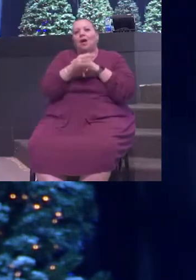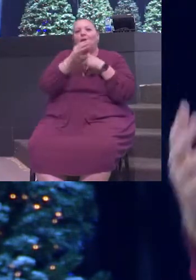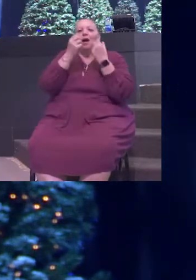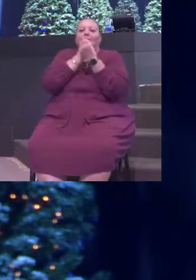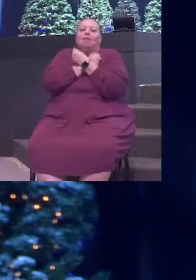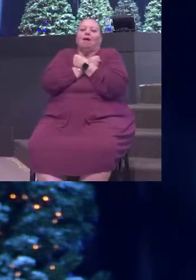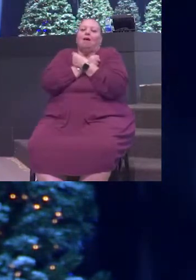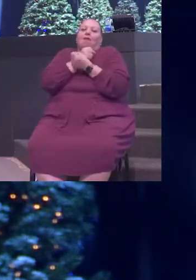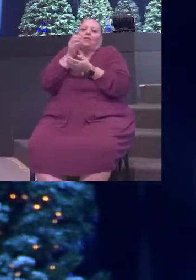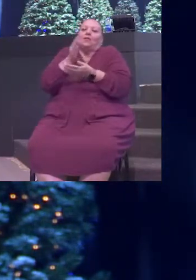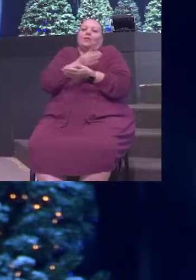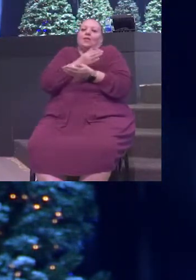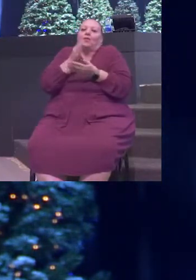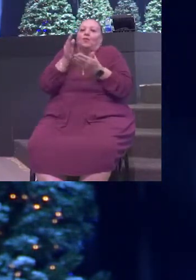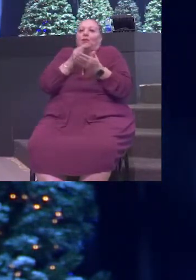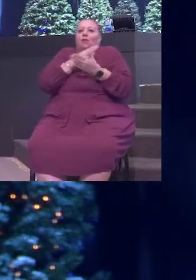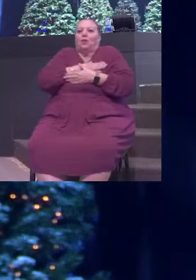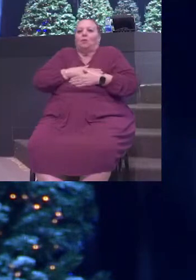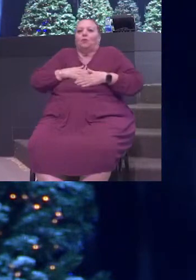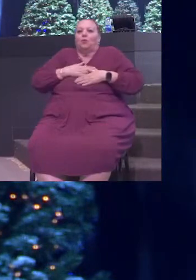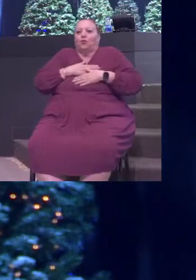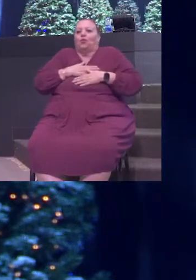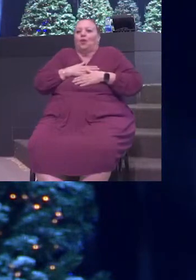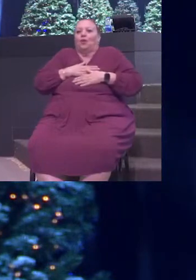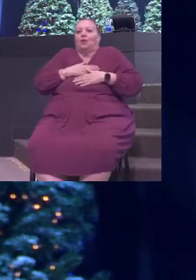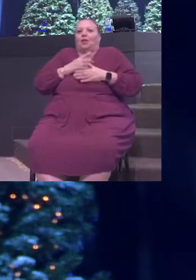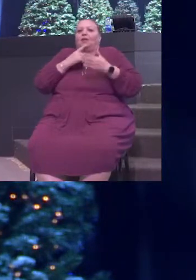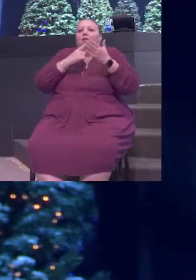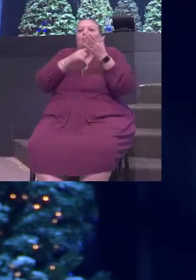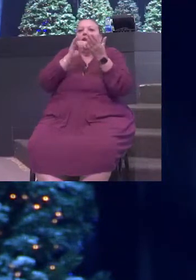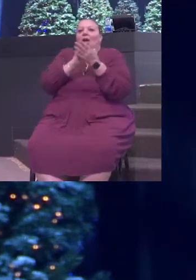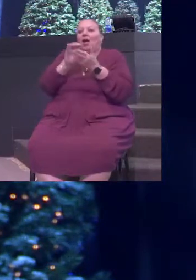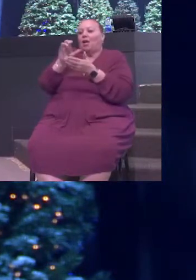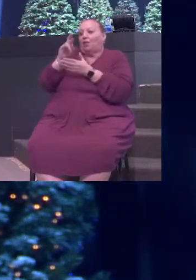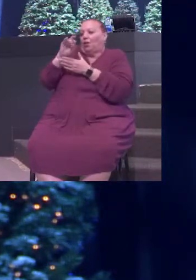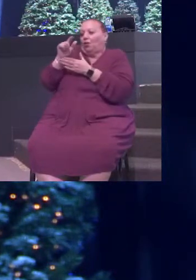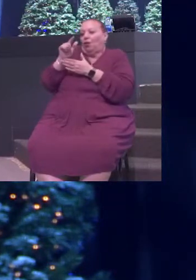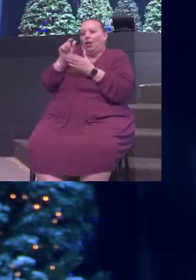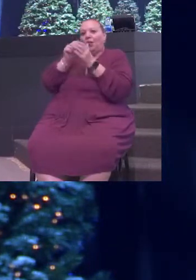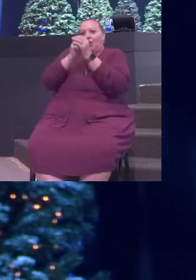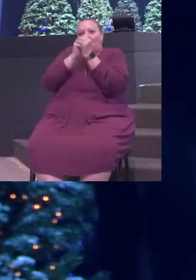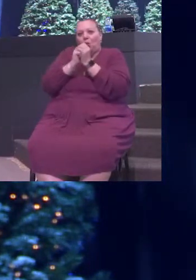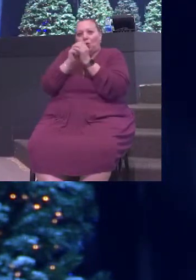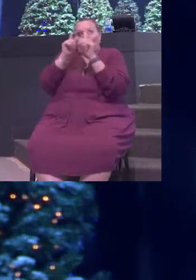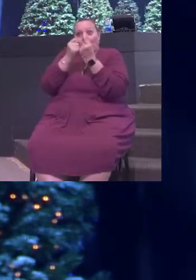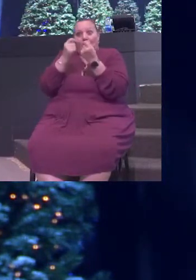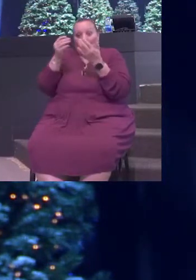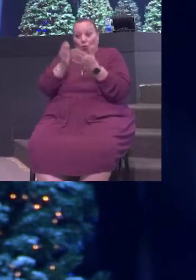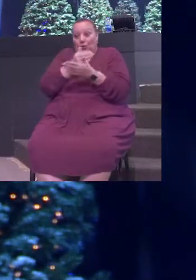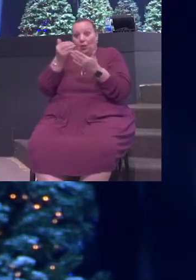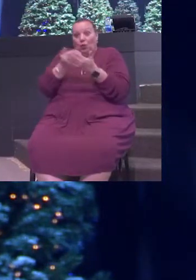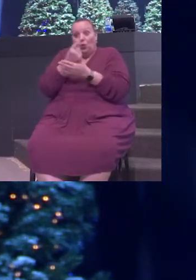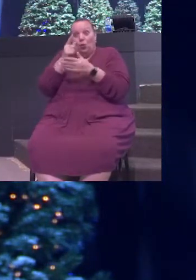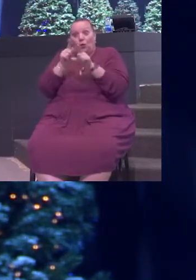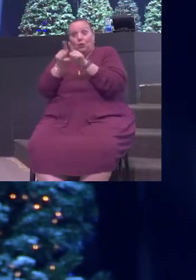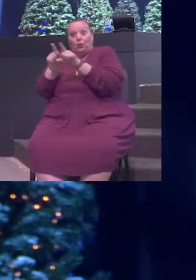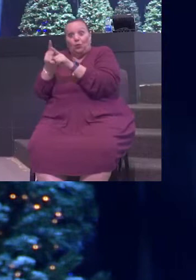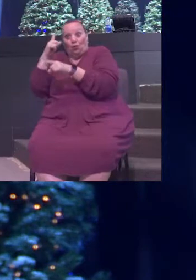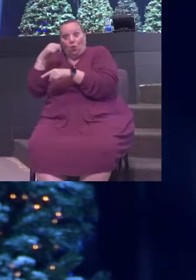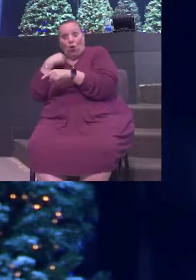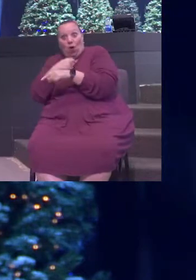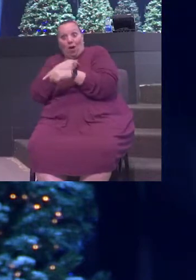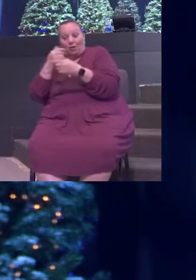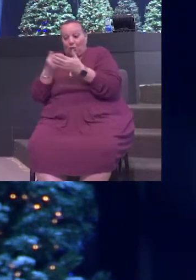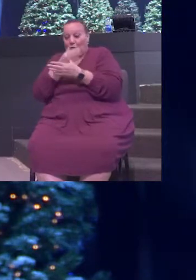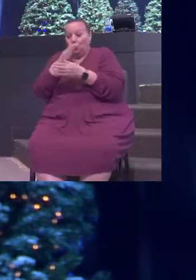love to sing those songs, I really appreciate the fact that Craig and our worship team will sing new songs for us,